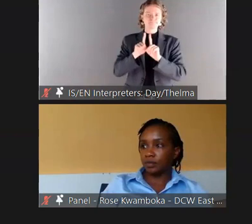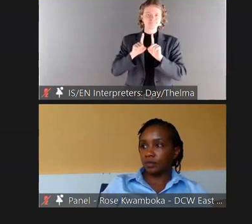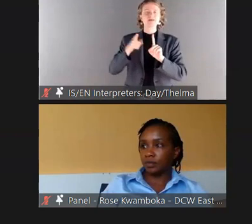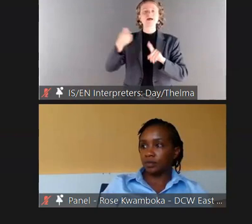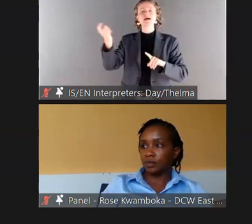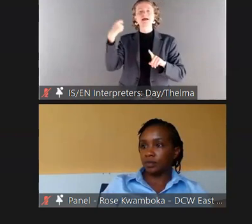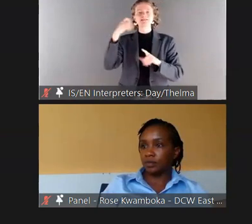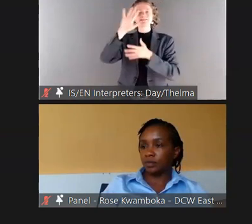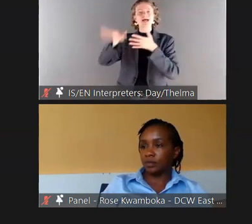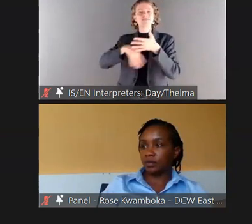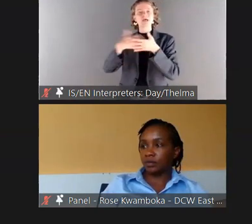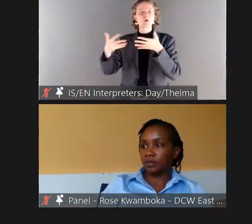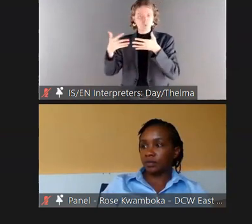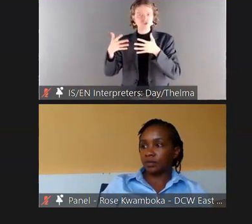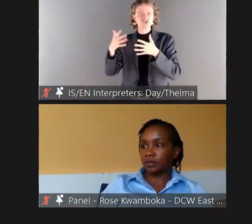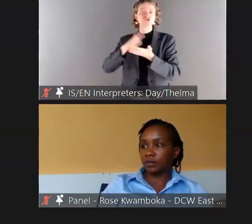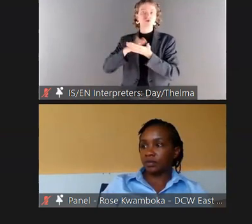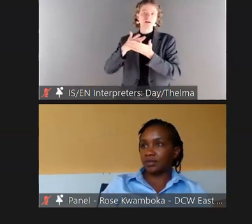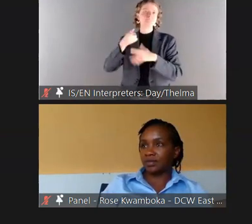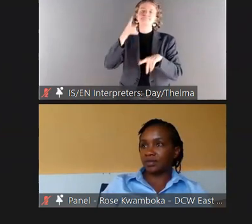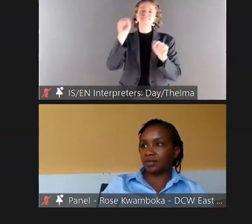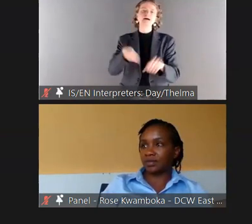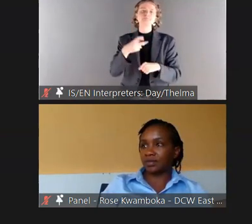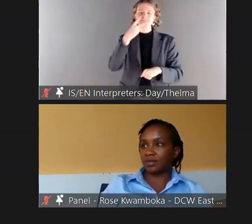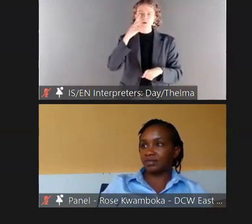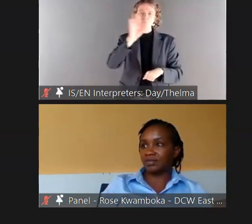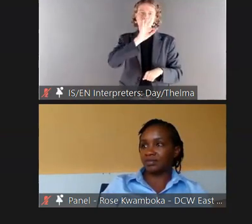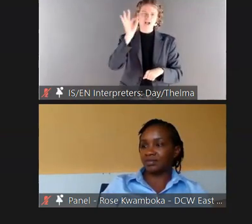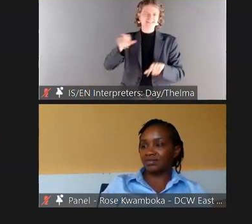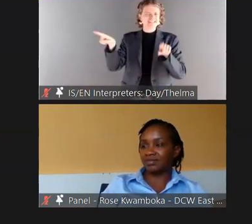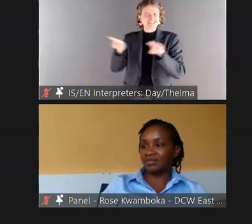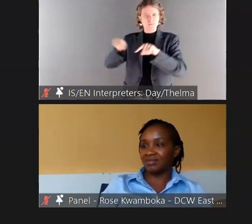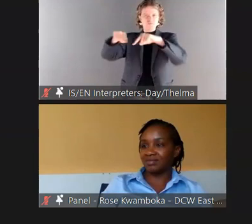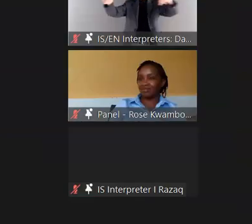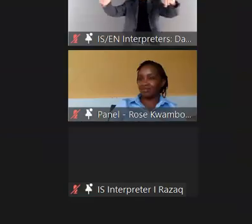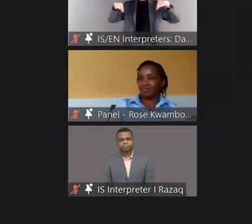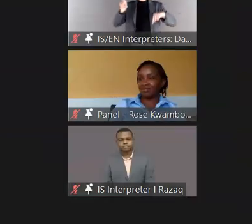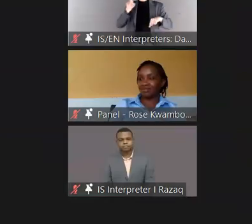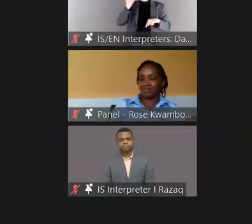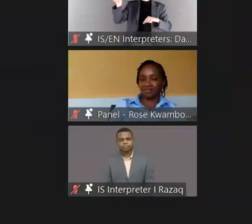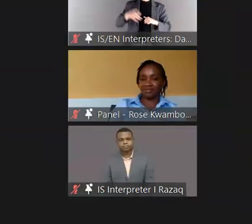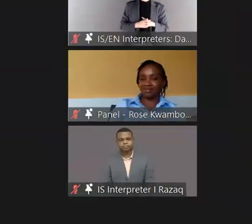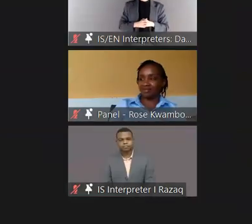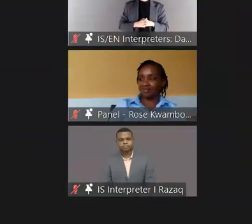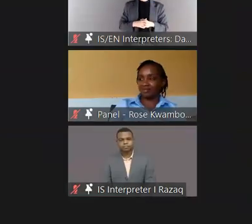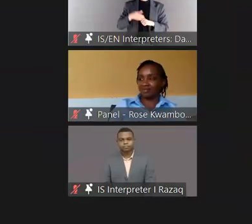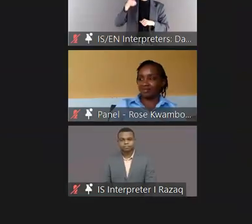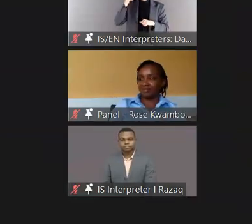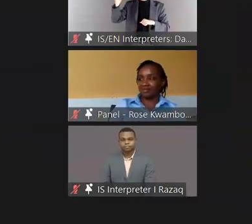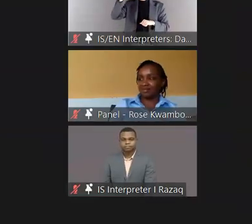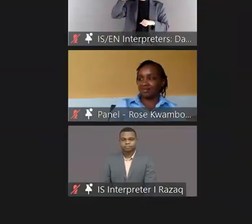interpreter, George, who you can't see because he's in the room with Rose. And Rose will talk a bit